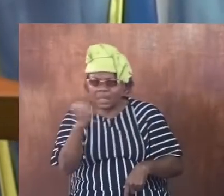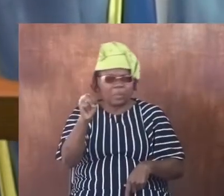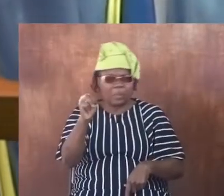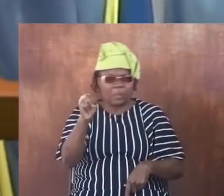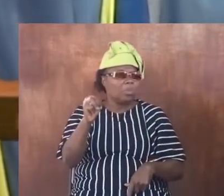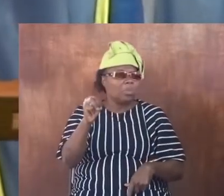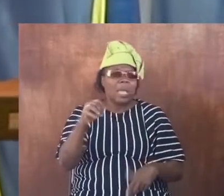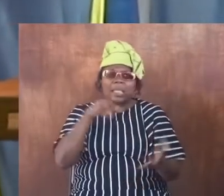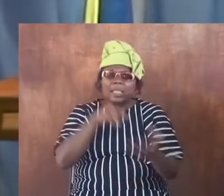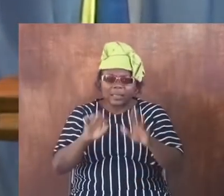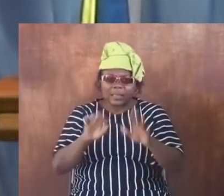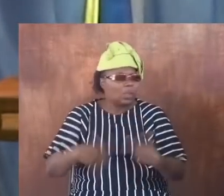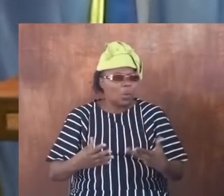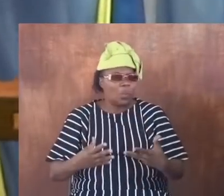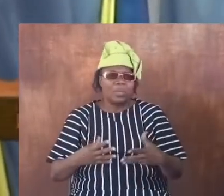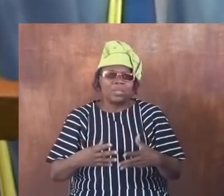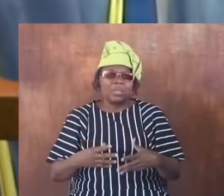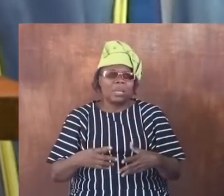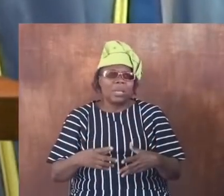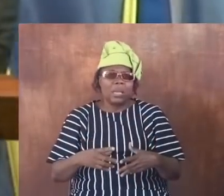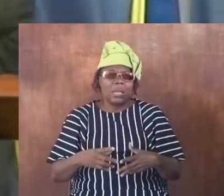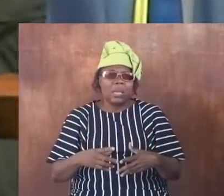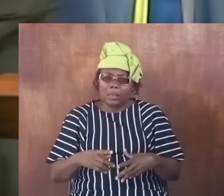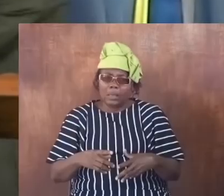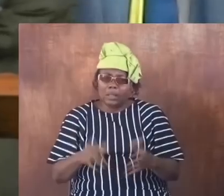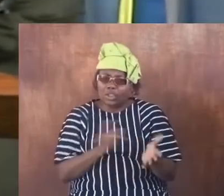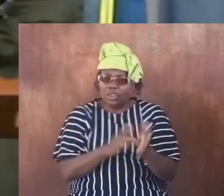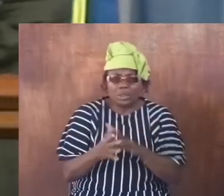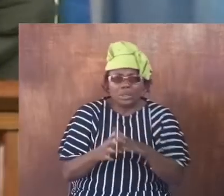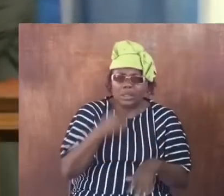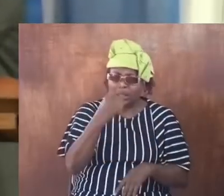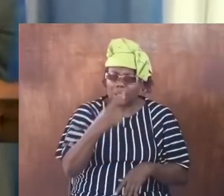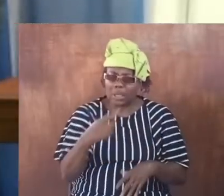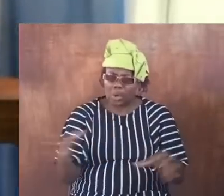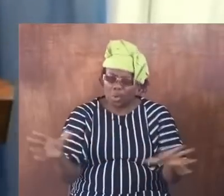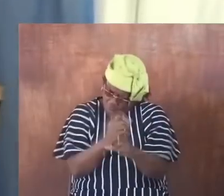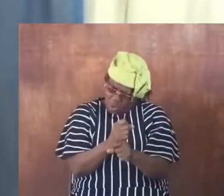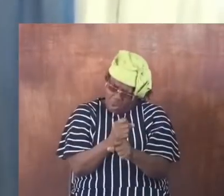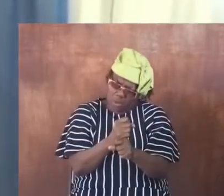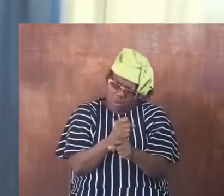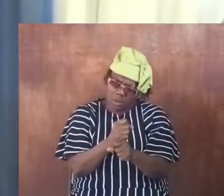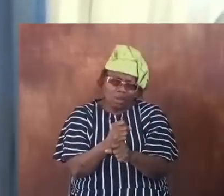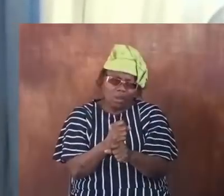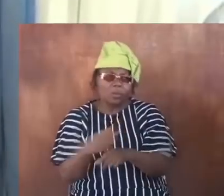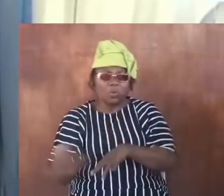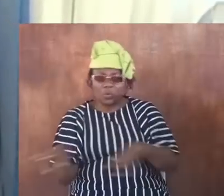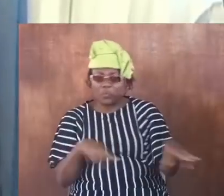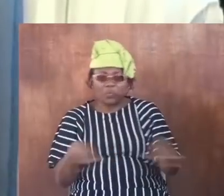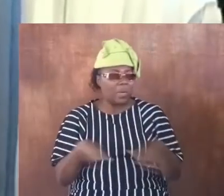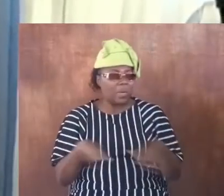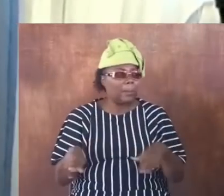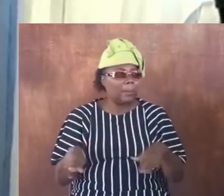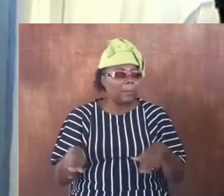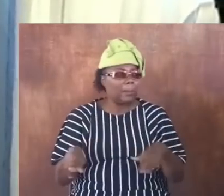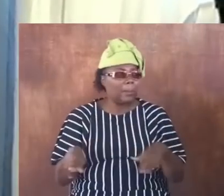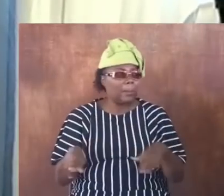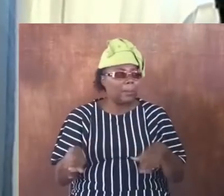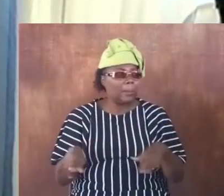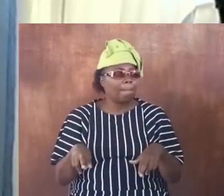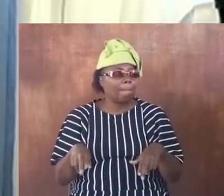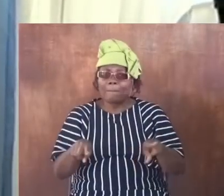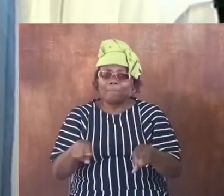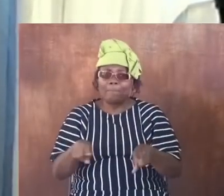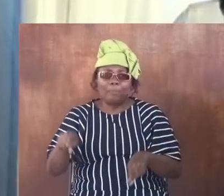know, because Jesus I said, hold on little man, don't go up there so yet. But because you don't see